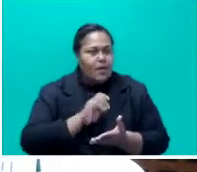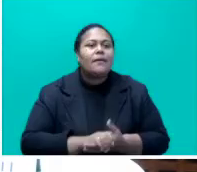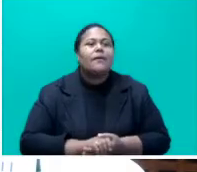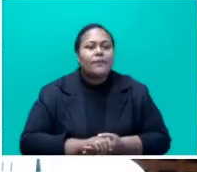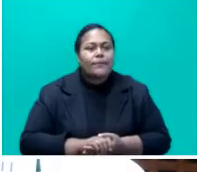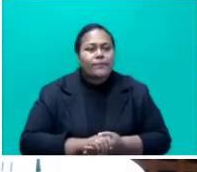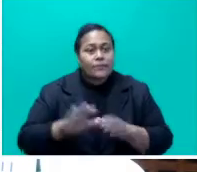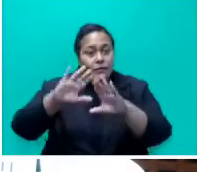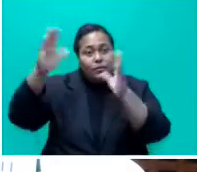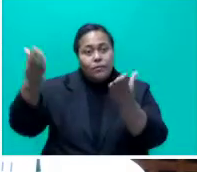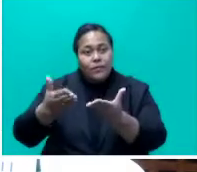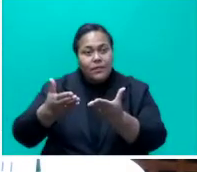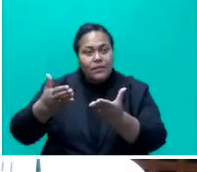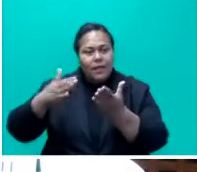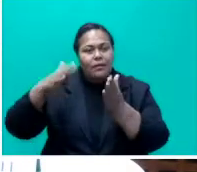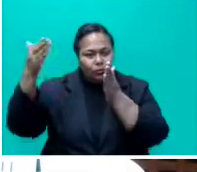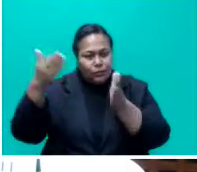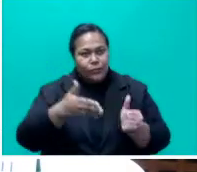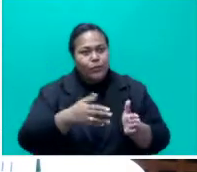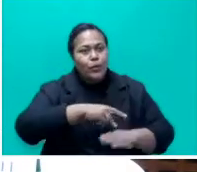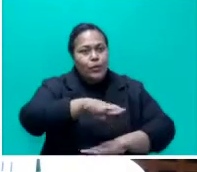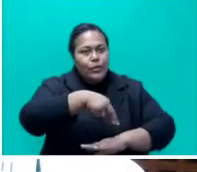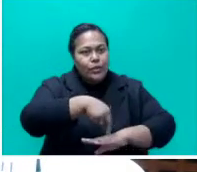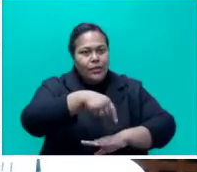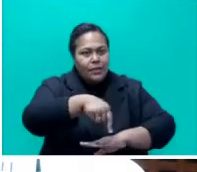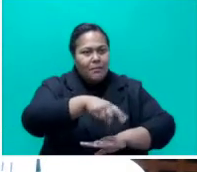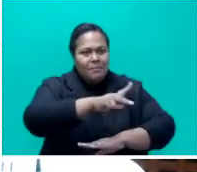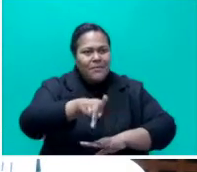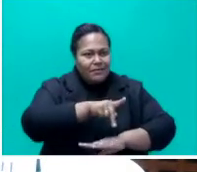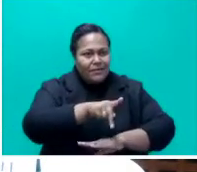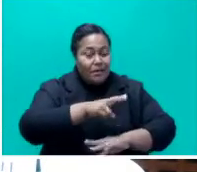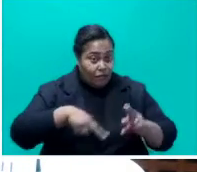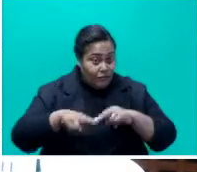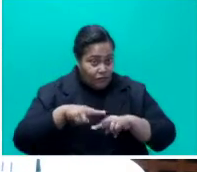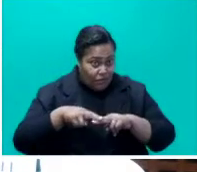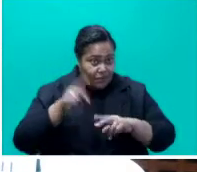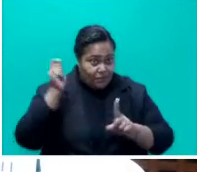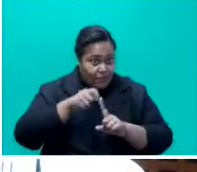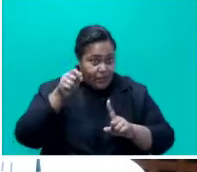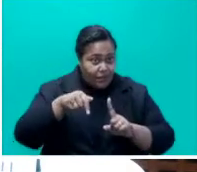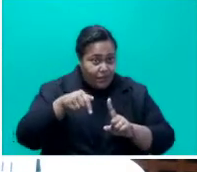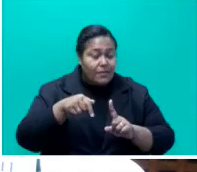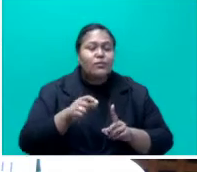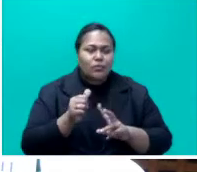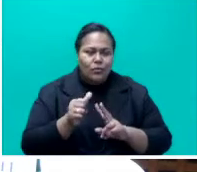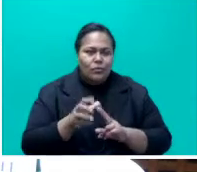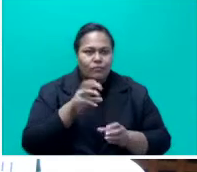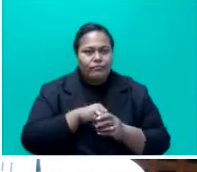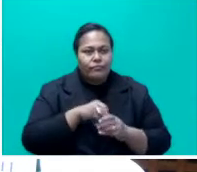the region, and of course for Fiji specifically, we also